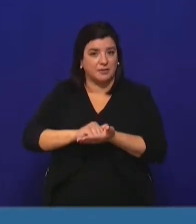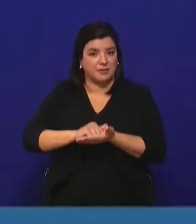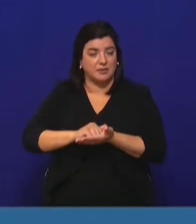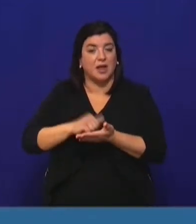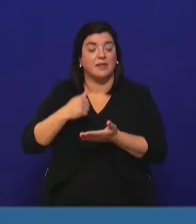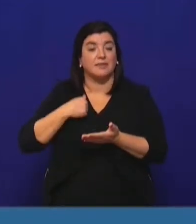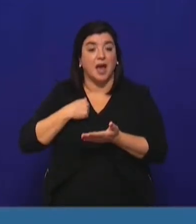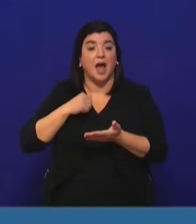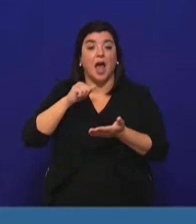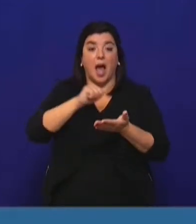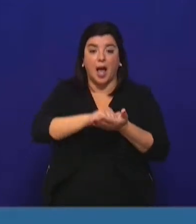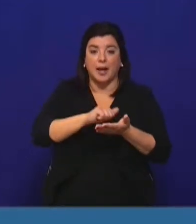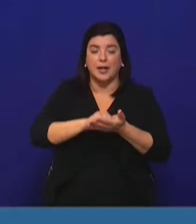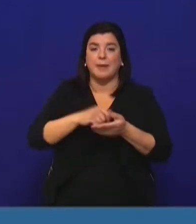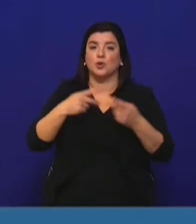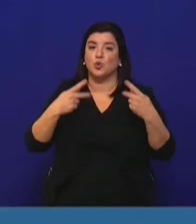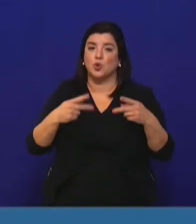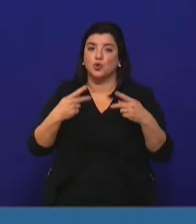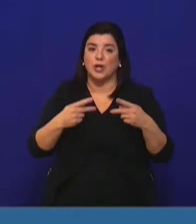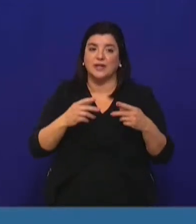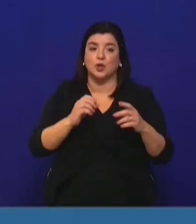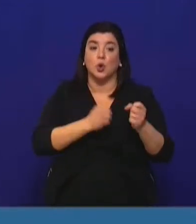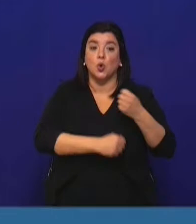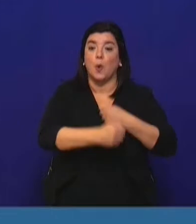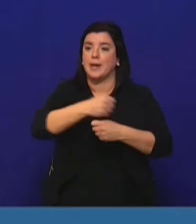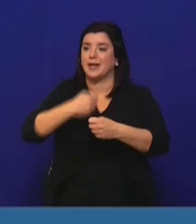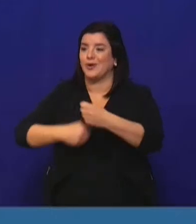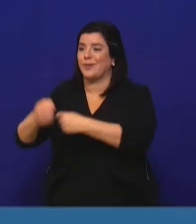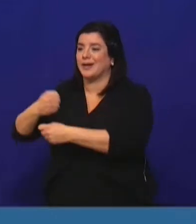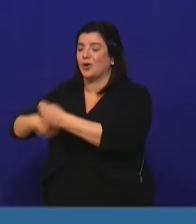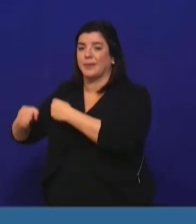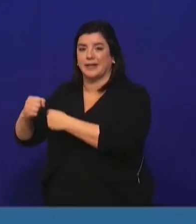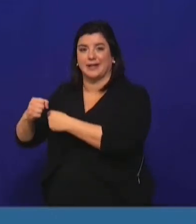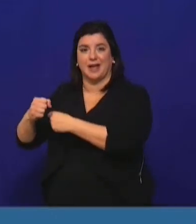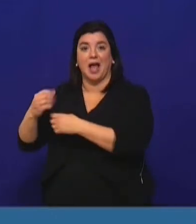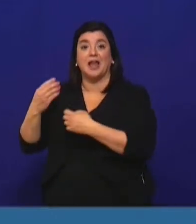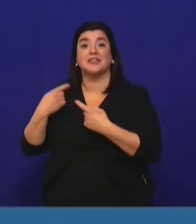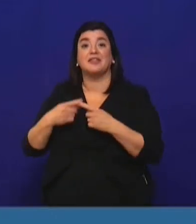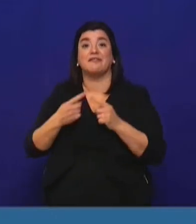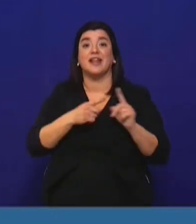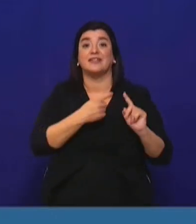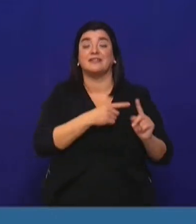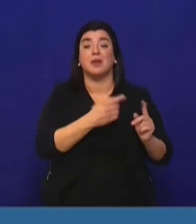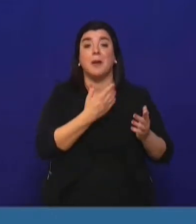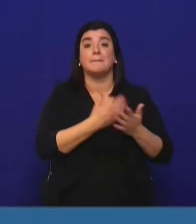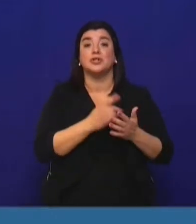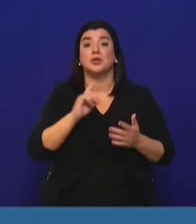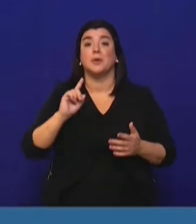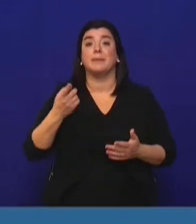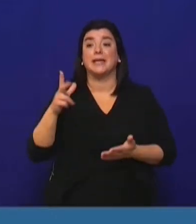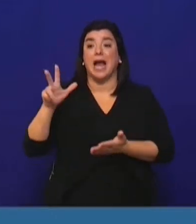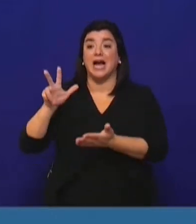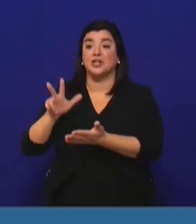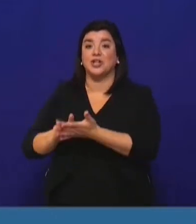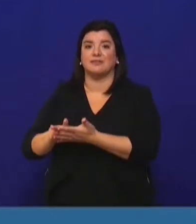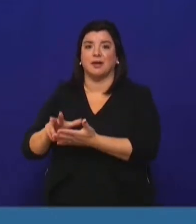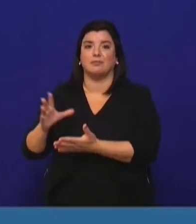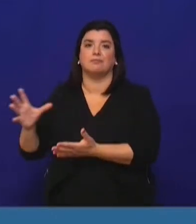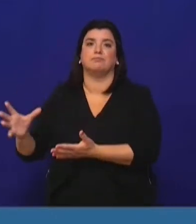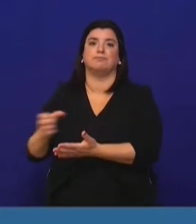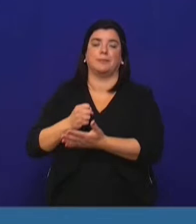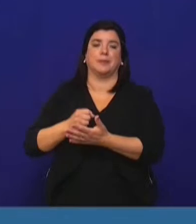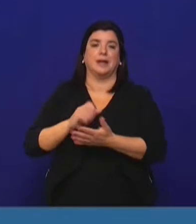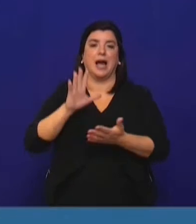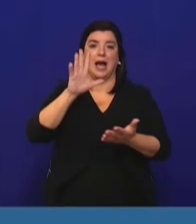inti min ikun l-ewwel li jiġi awtorizzat, inti ħajkollok mill-ewwel aċċess għalih. U dak kienet xi ħaġa li ħadmet tajjeb